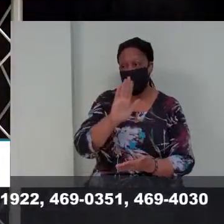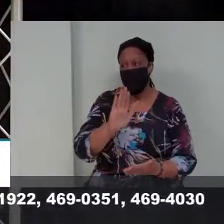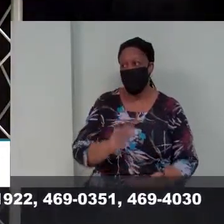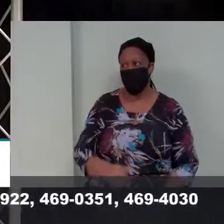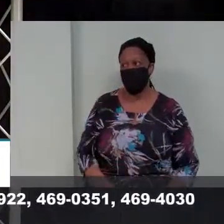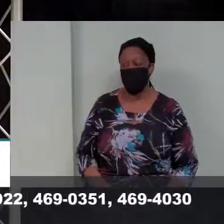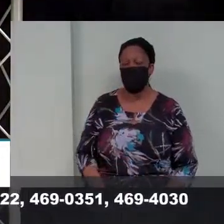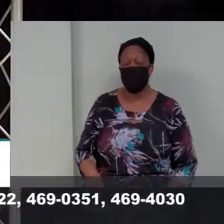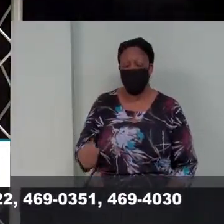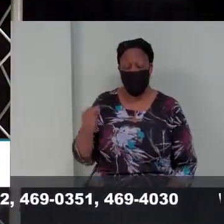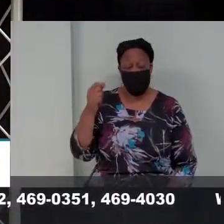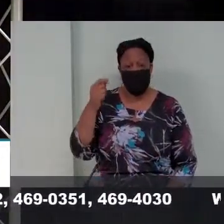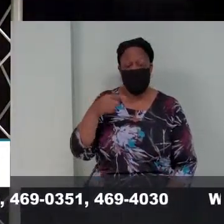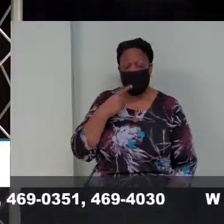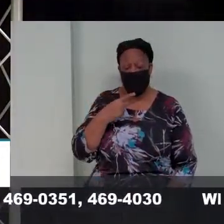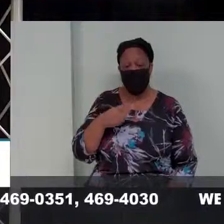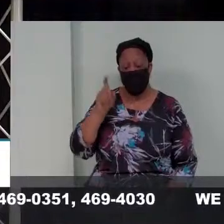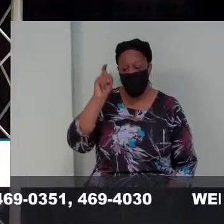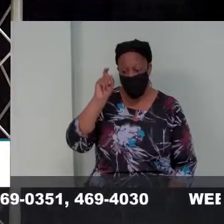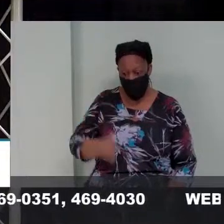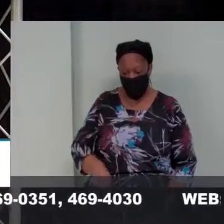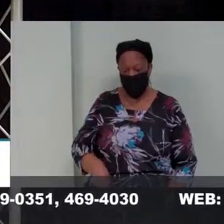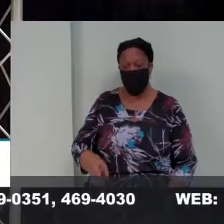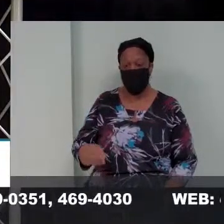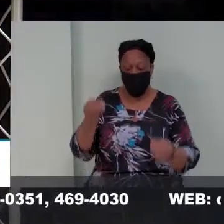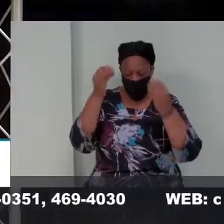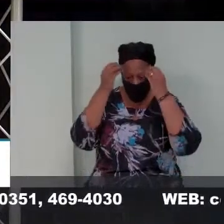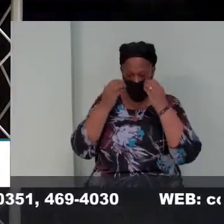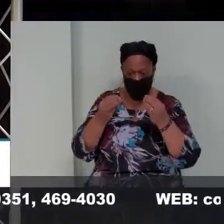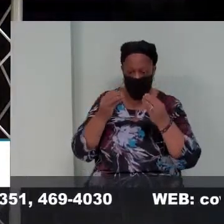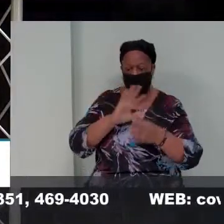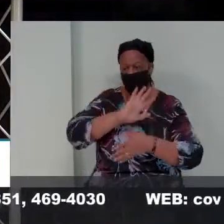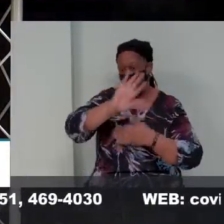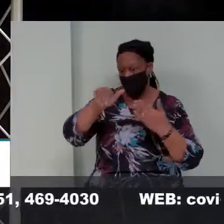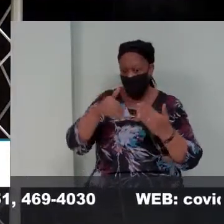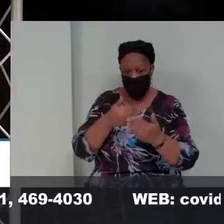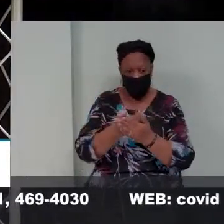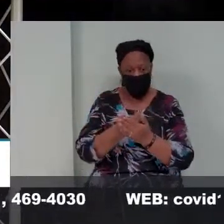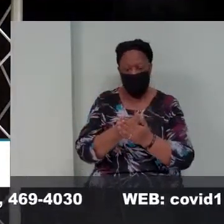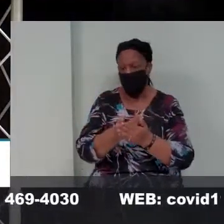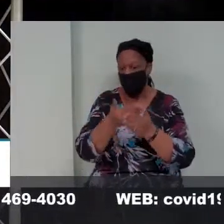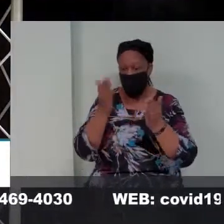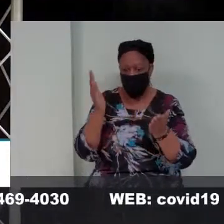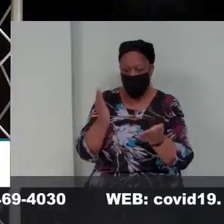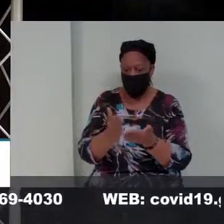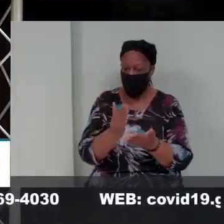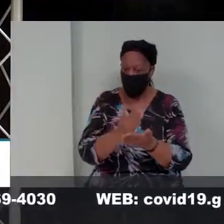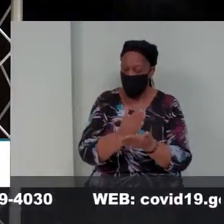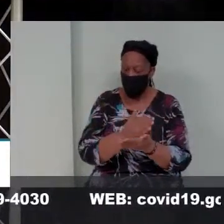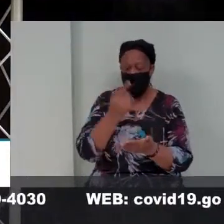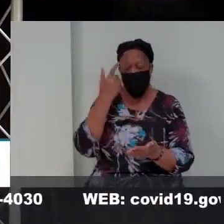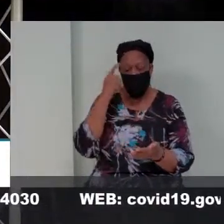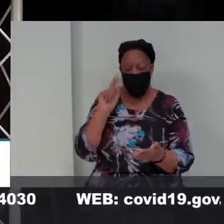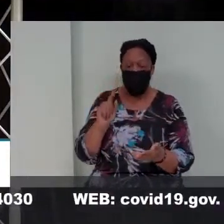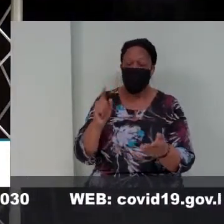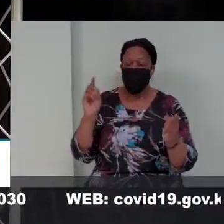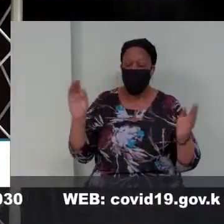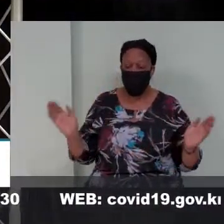to observe all COVID-19 protocols as we aim to deliver